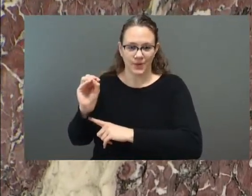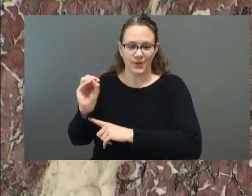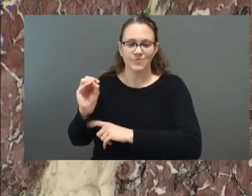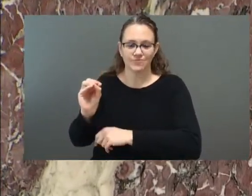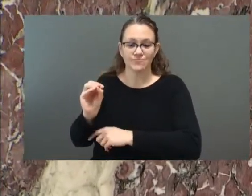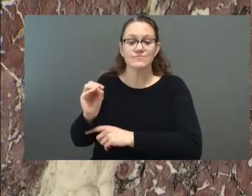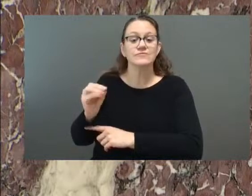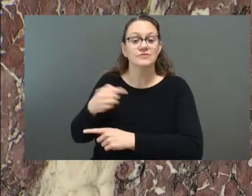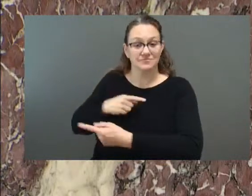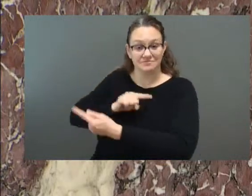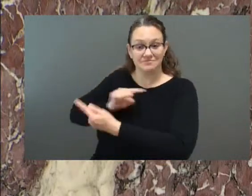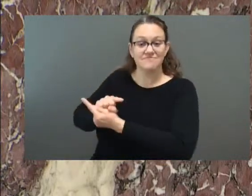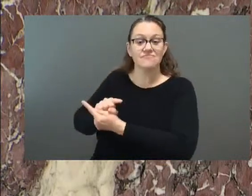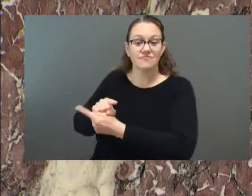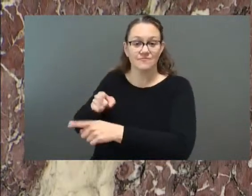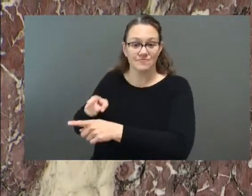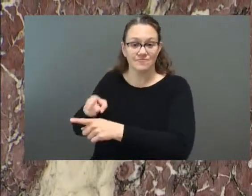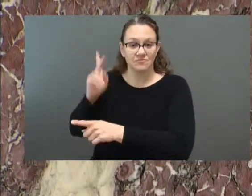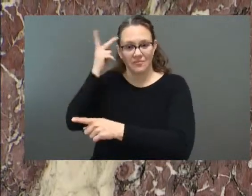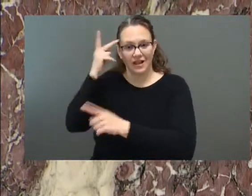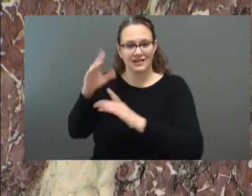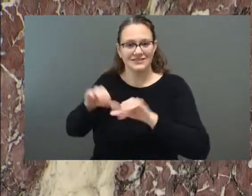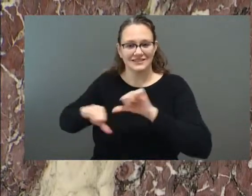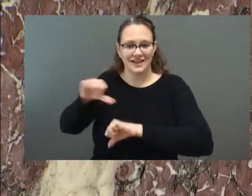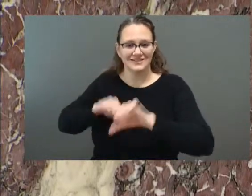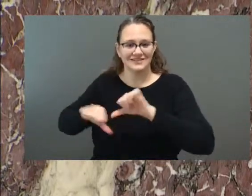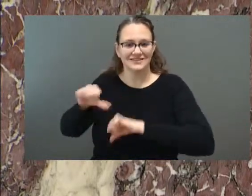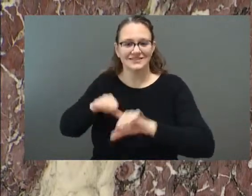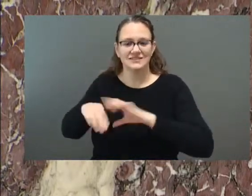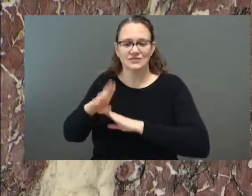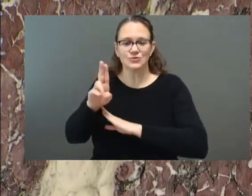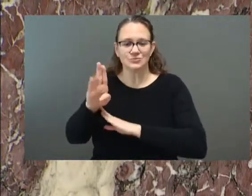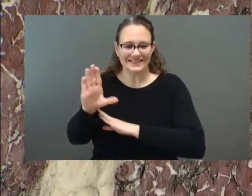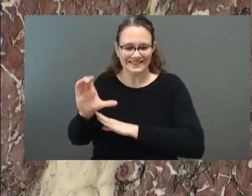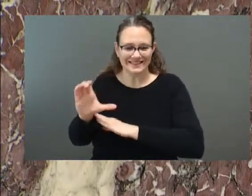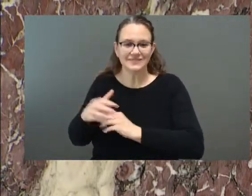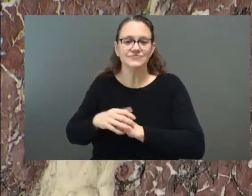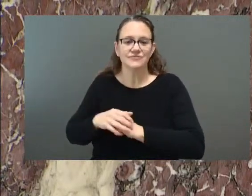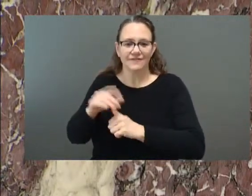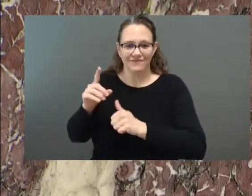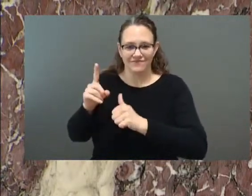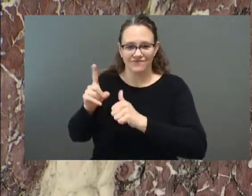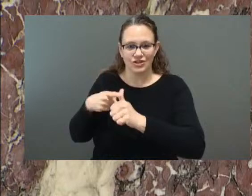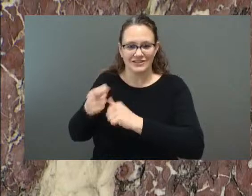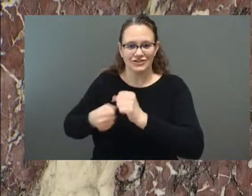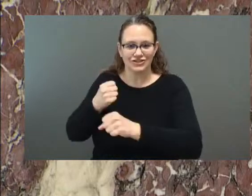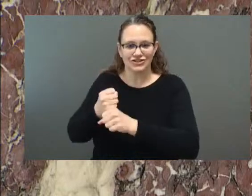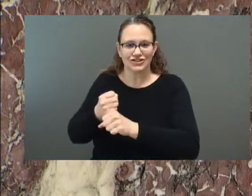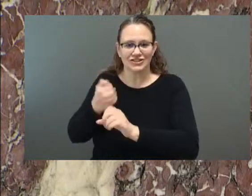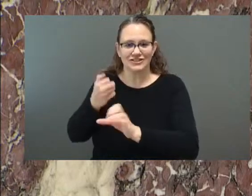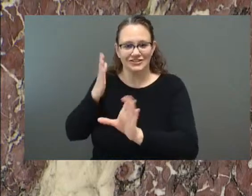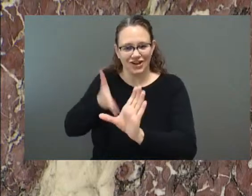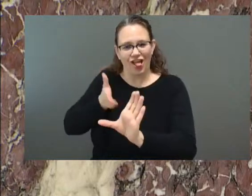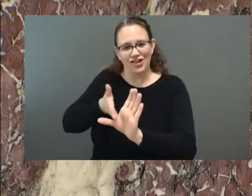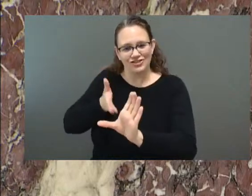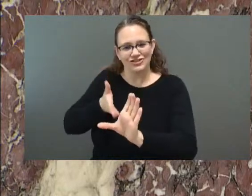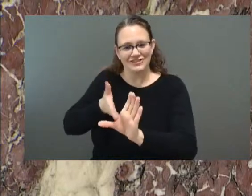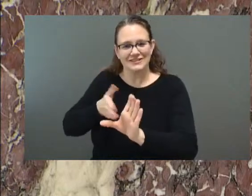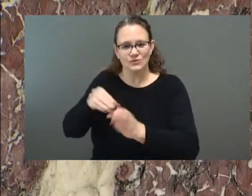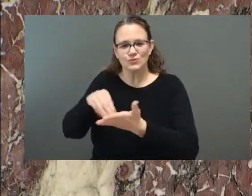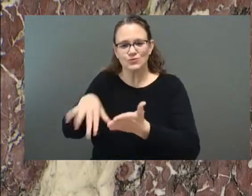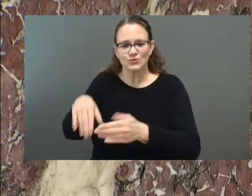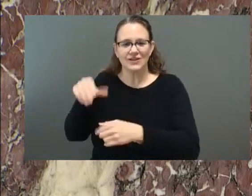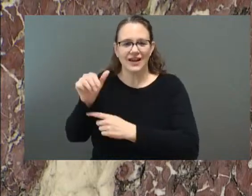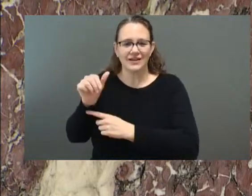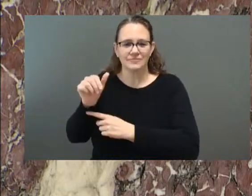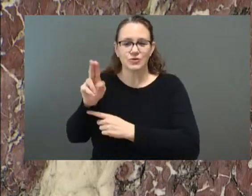class at UBC, but is a first-year psychology student at UBC, and who I've had a chance to connect with a number of